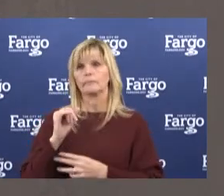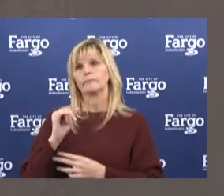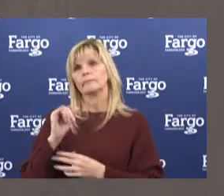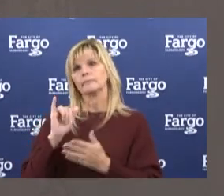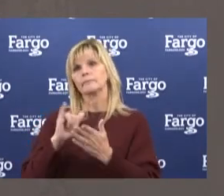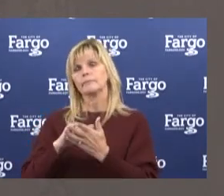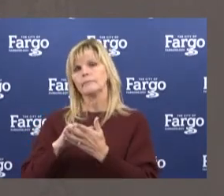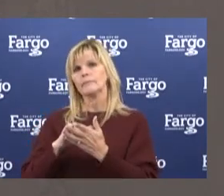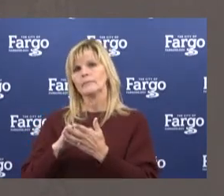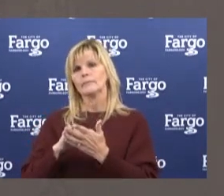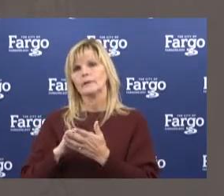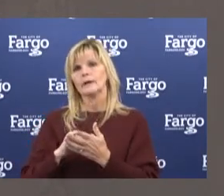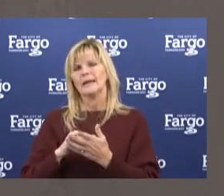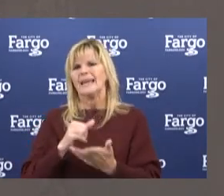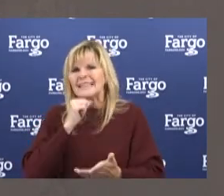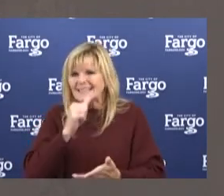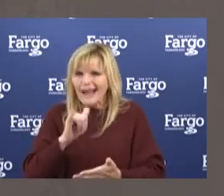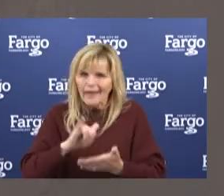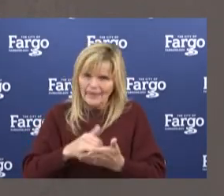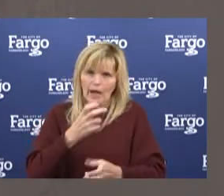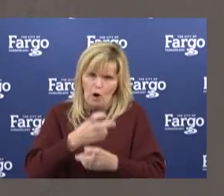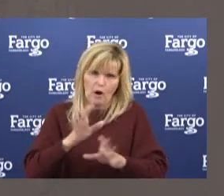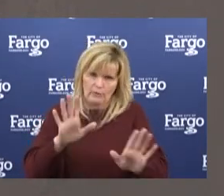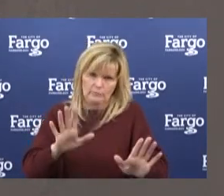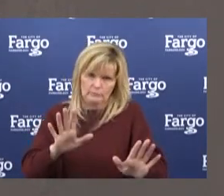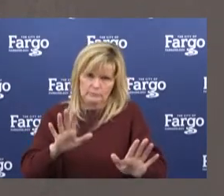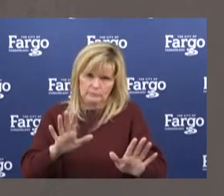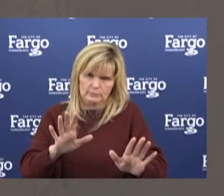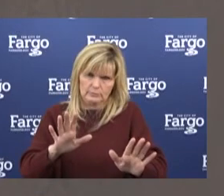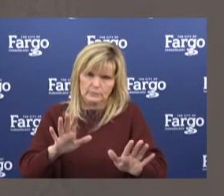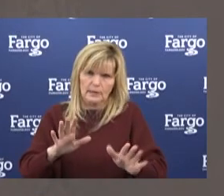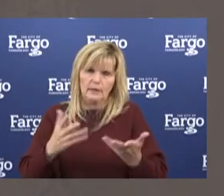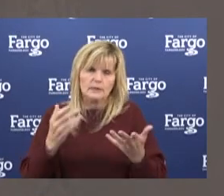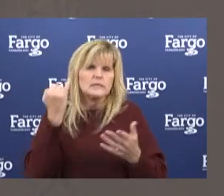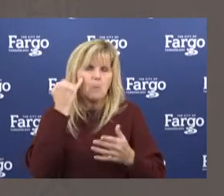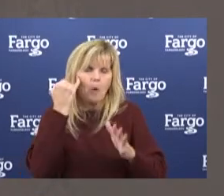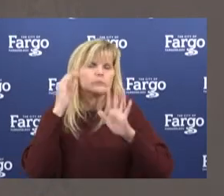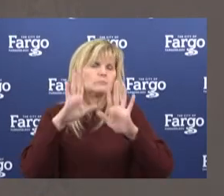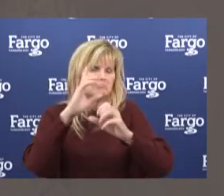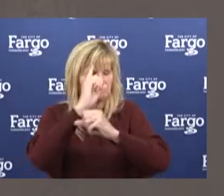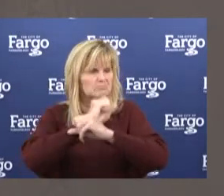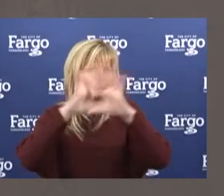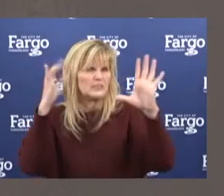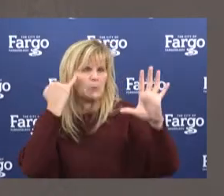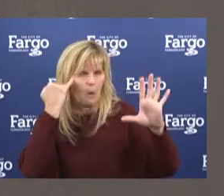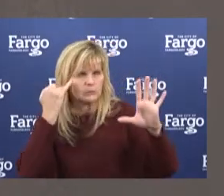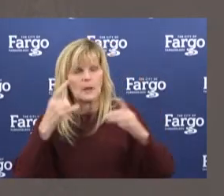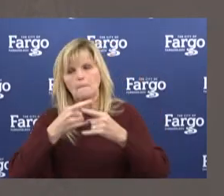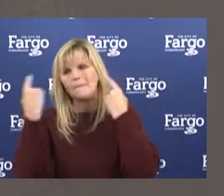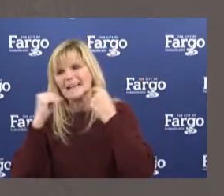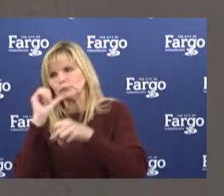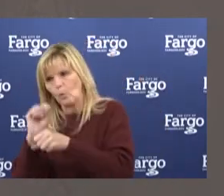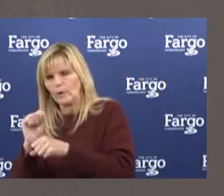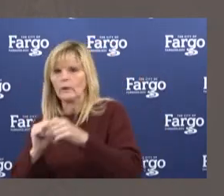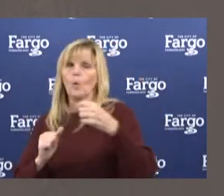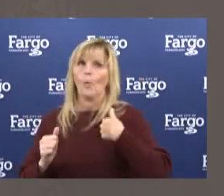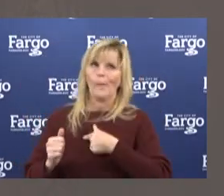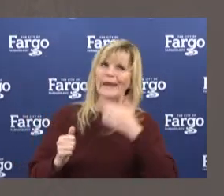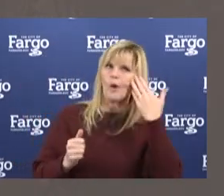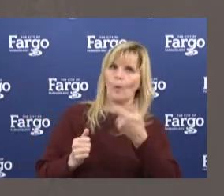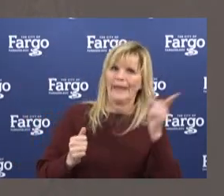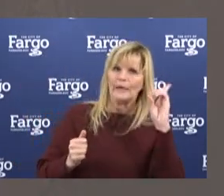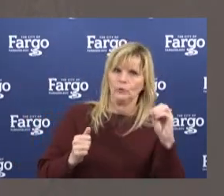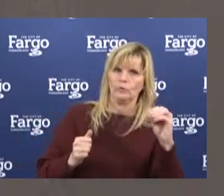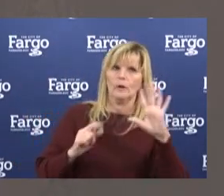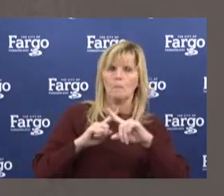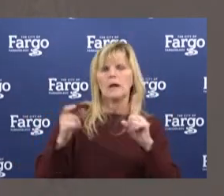this isn't that heavy of a lift. Let's pretend masks don't work. I think they do. I think we all know they do, but let's pretend they